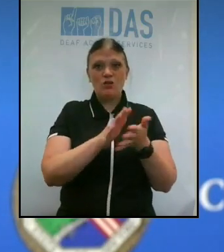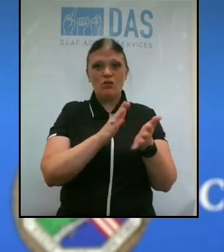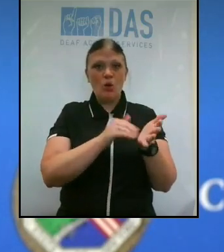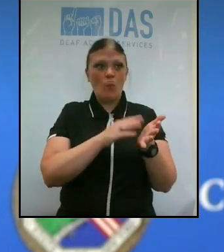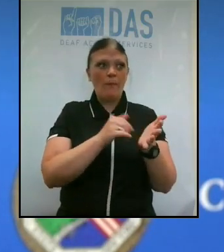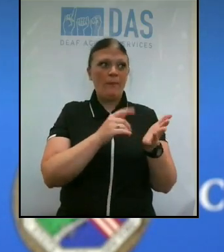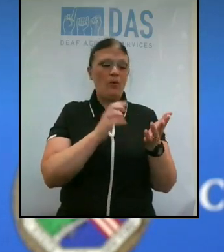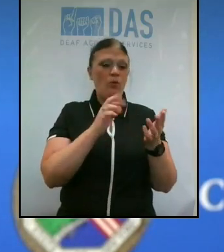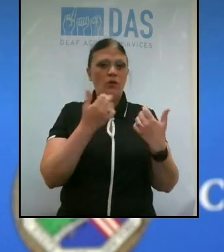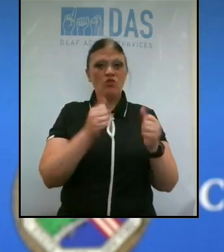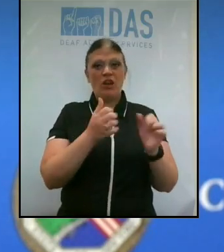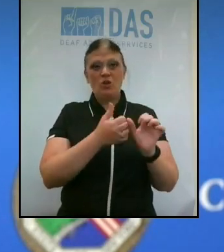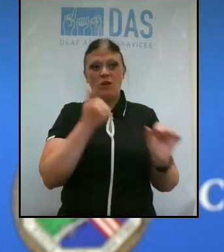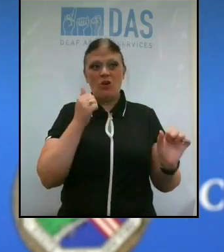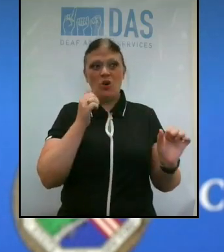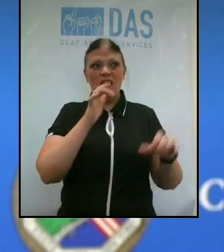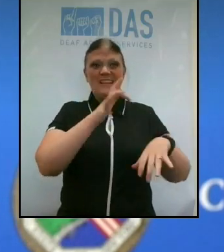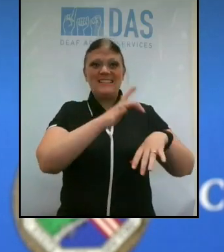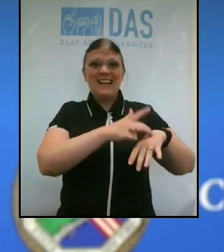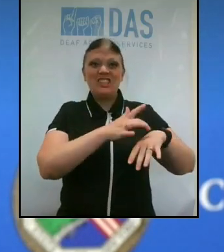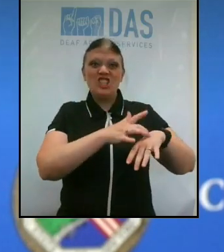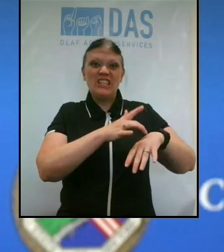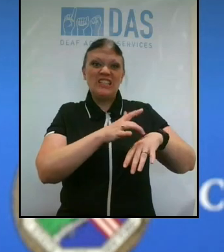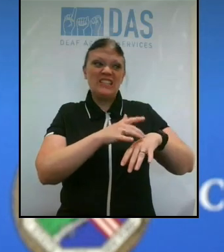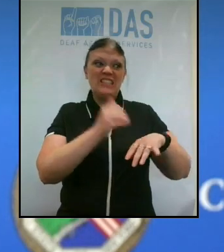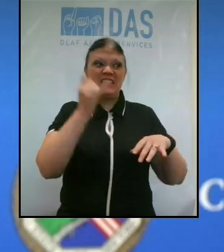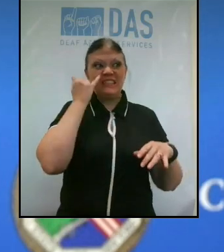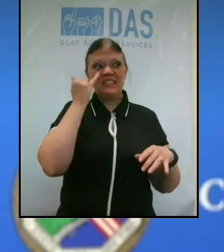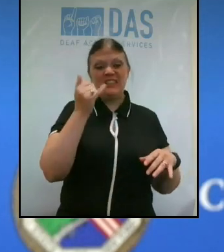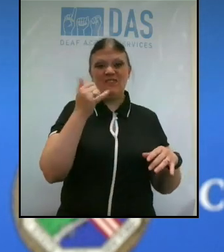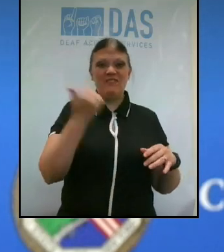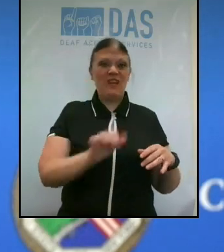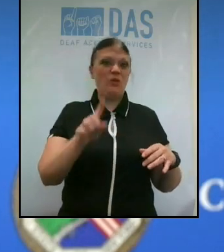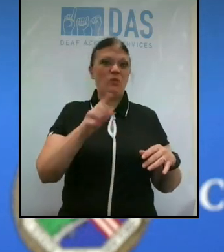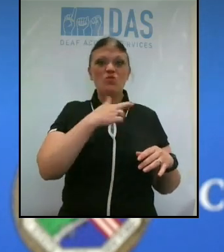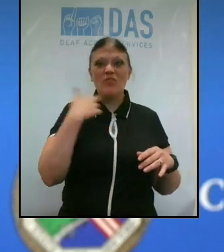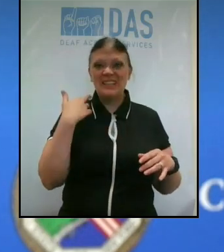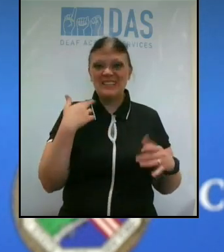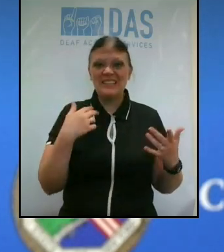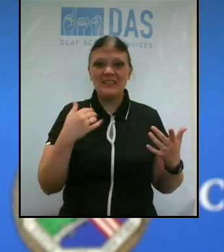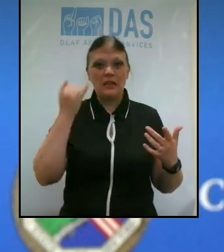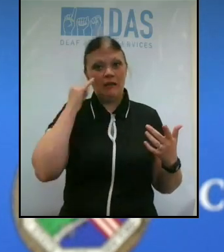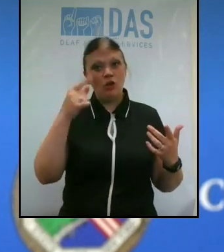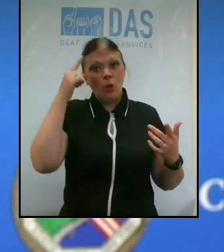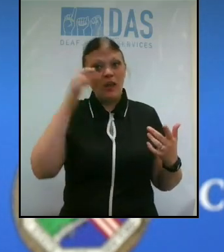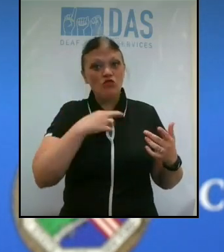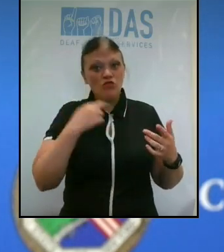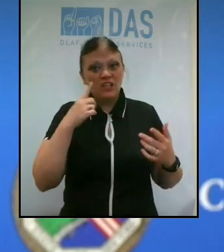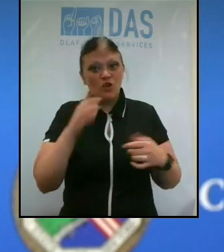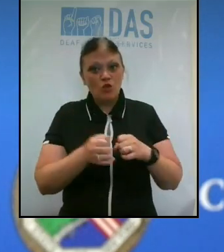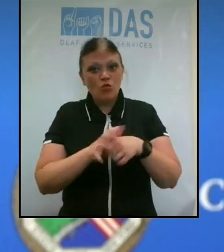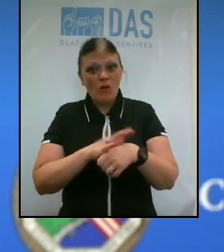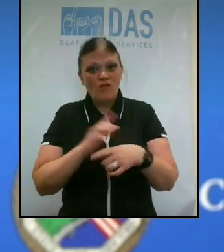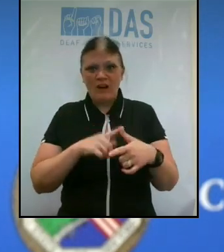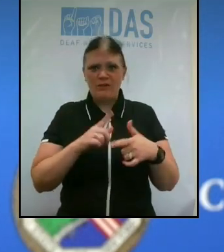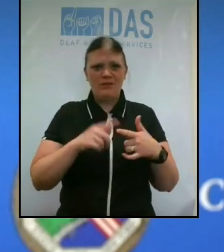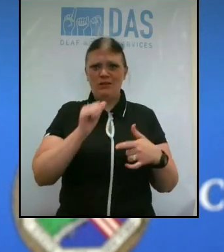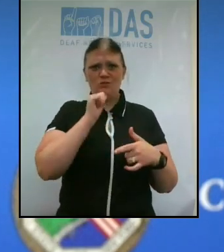forth, trying to avoid touching that individual. If you think you may be at risk for coronavirus, if you think you're at risk for coronavirus, you shouldn't visit them at